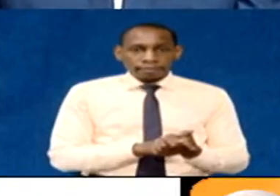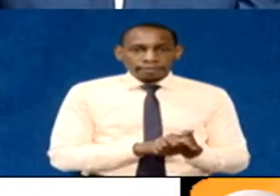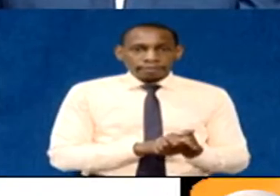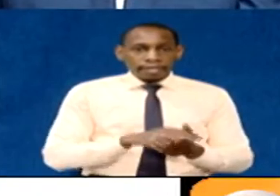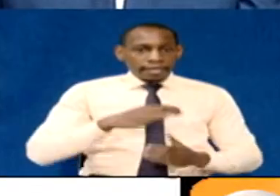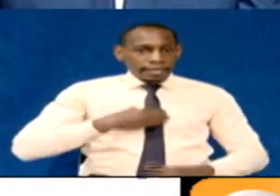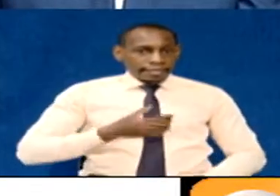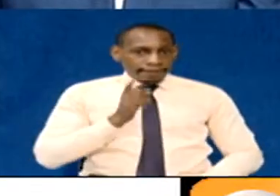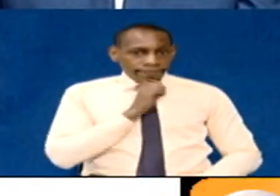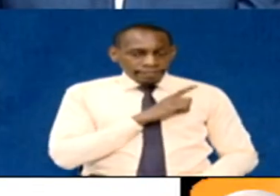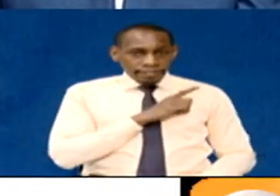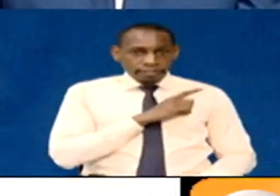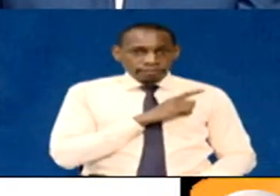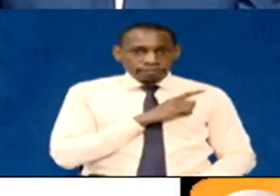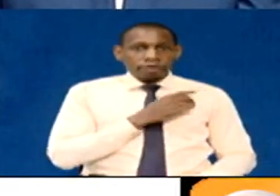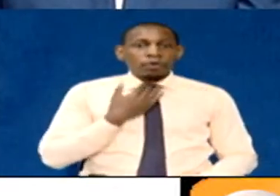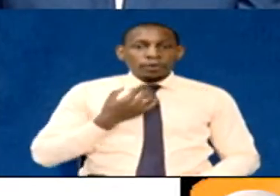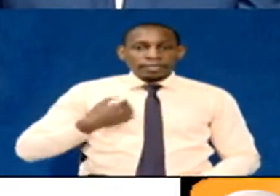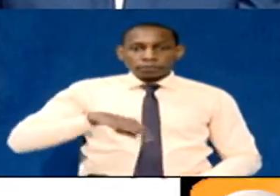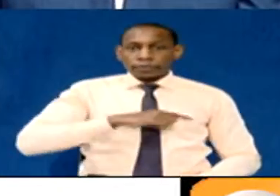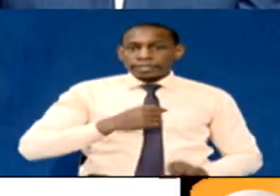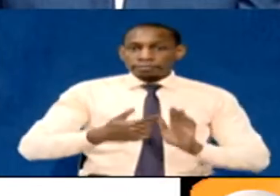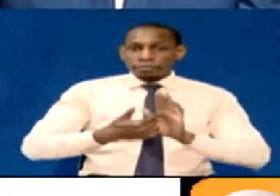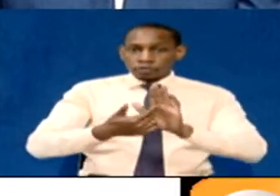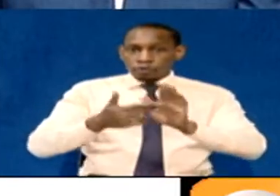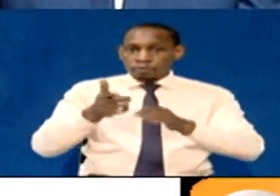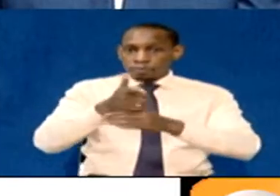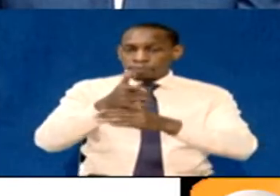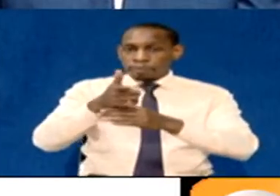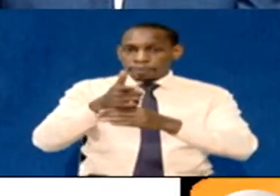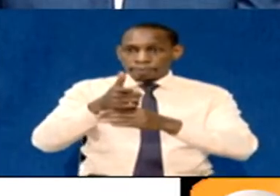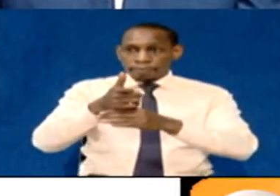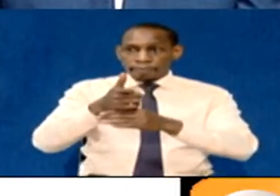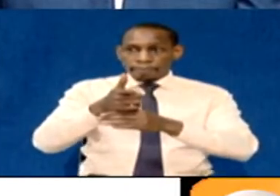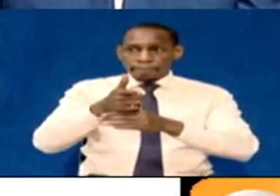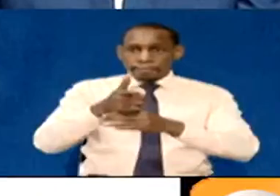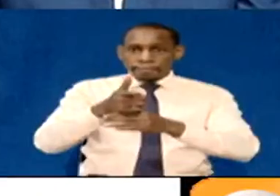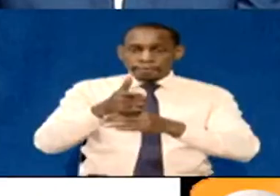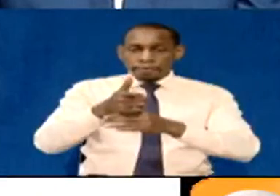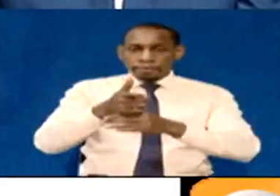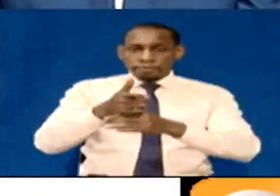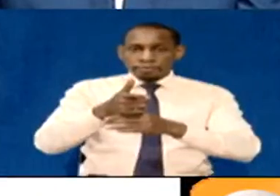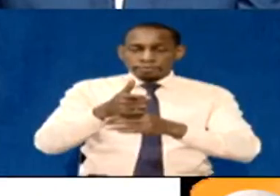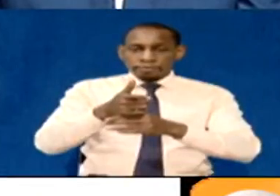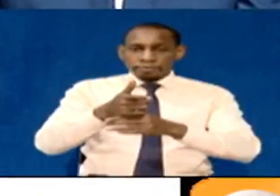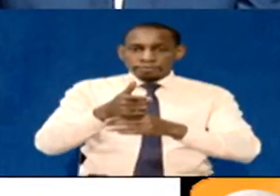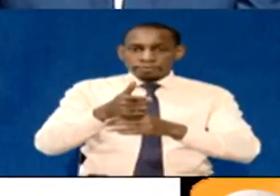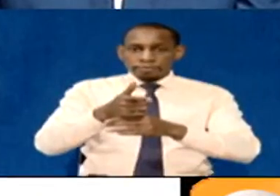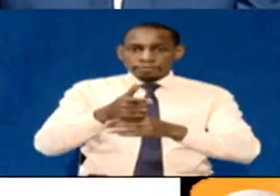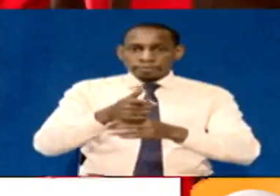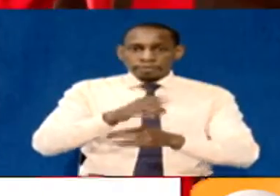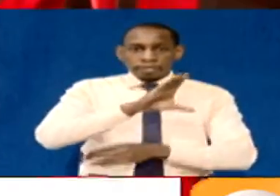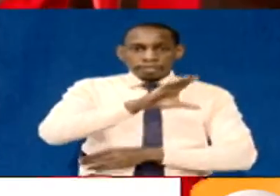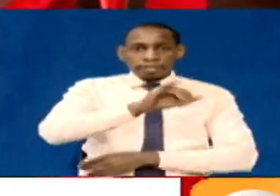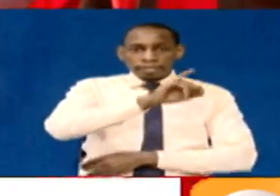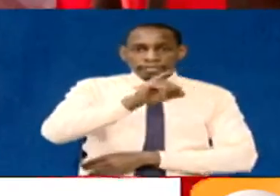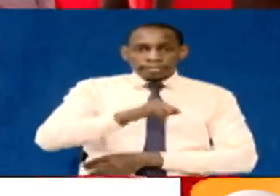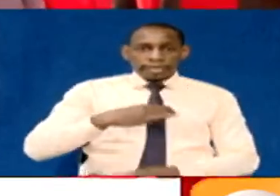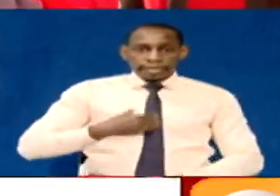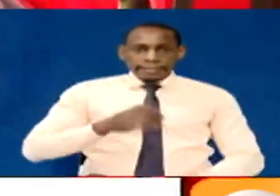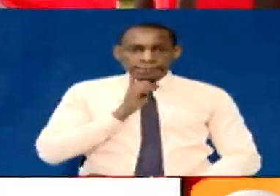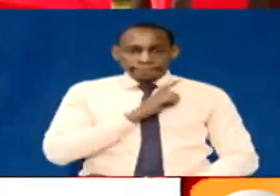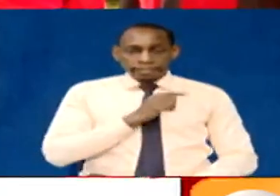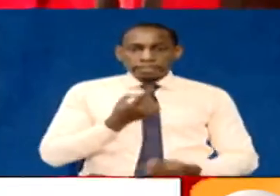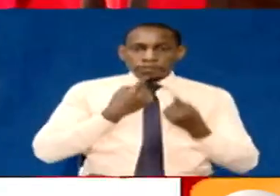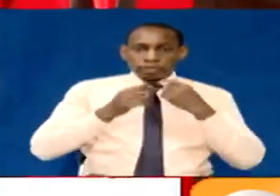making such, and I want us to play that soundbite of Chief Justice Emeritus